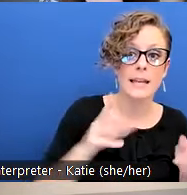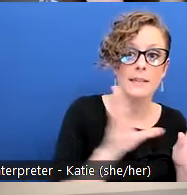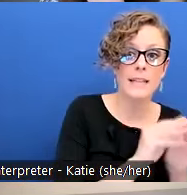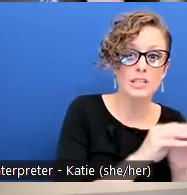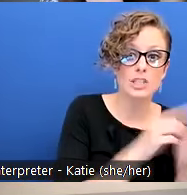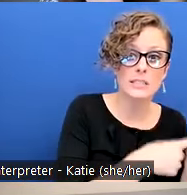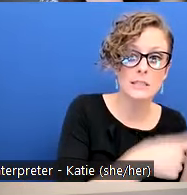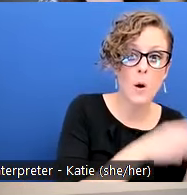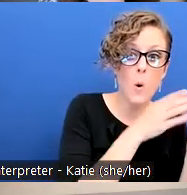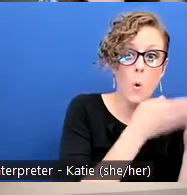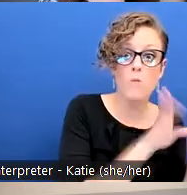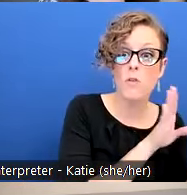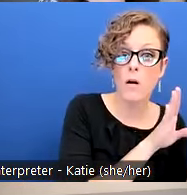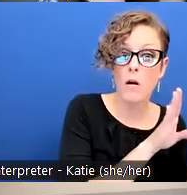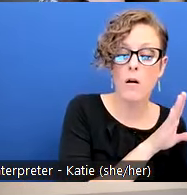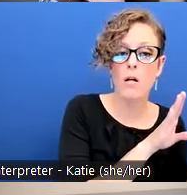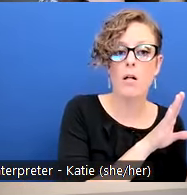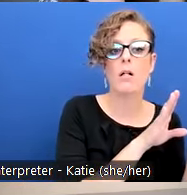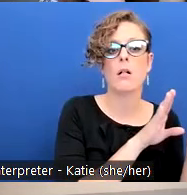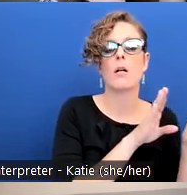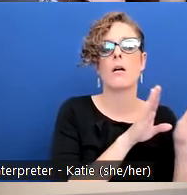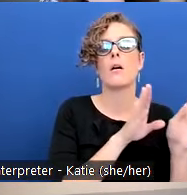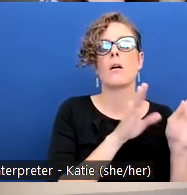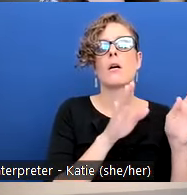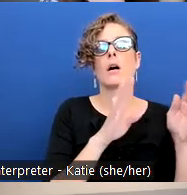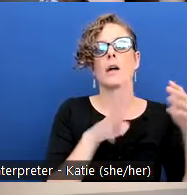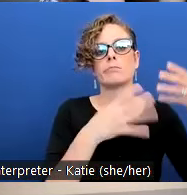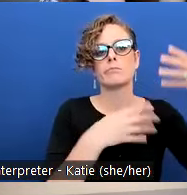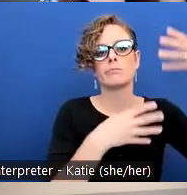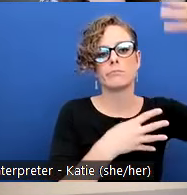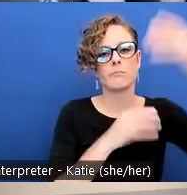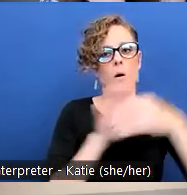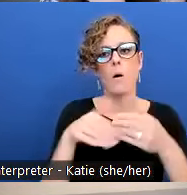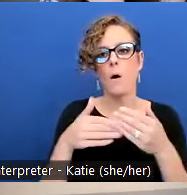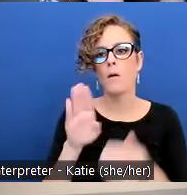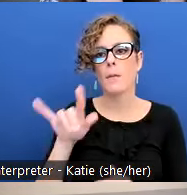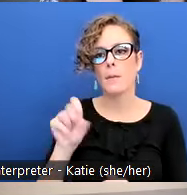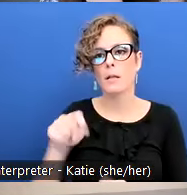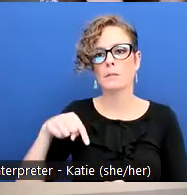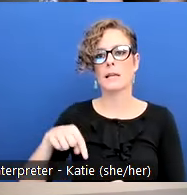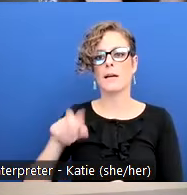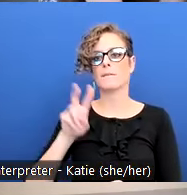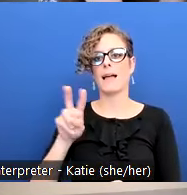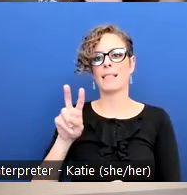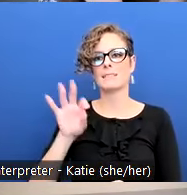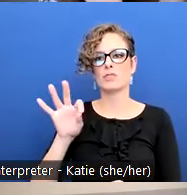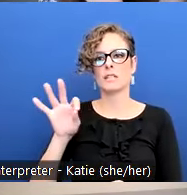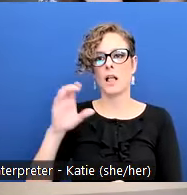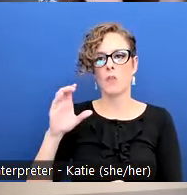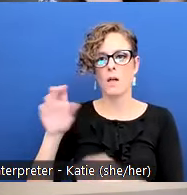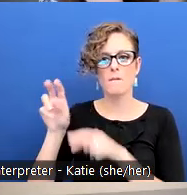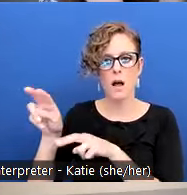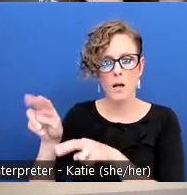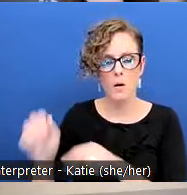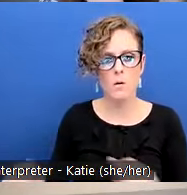session overall, as well as all of the bills that Violence Free Colorado followed. You scroll down